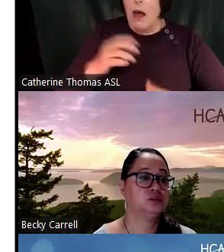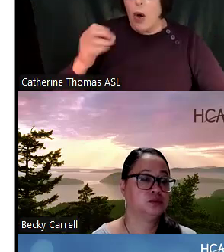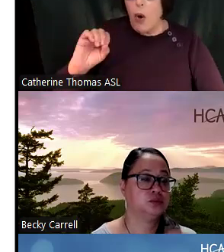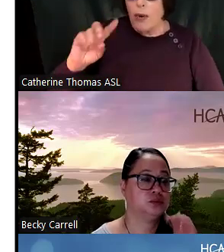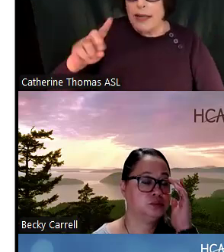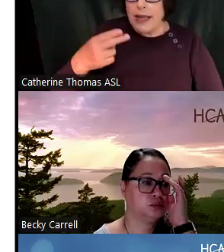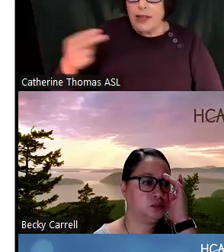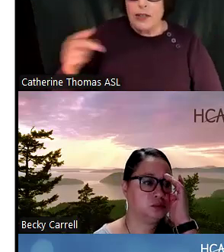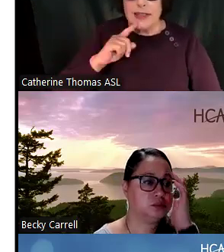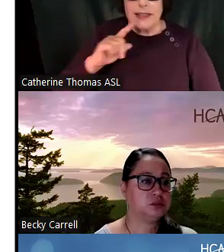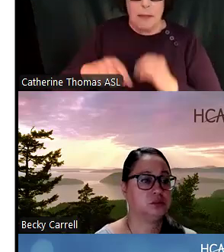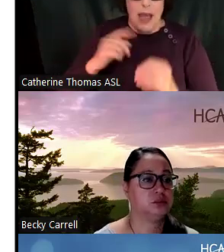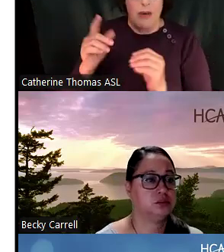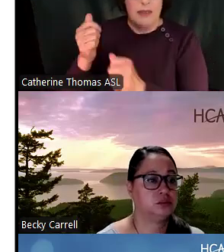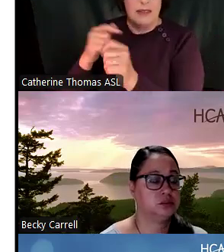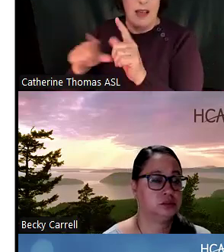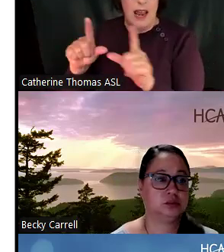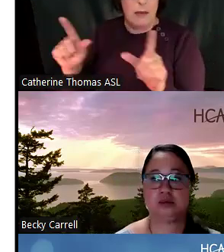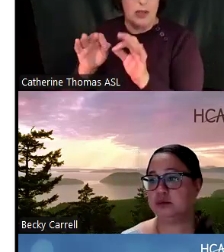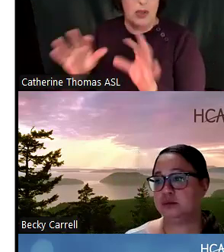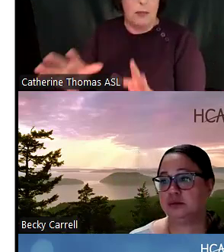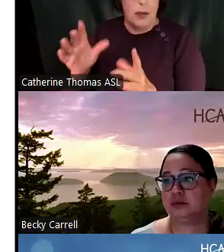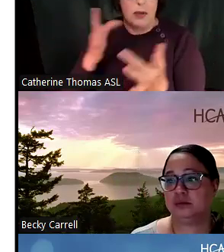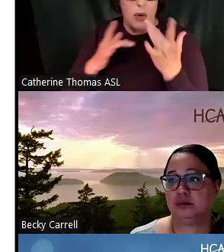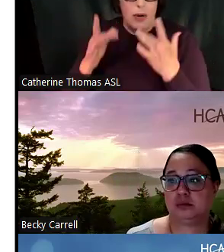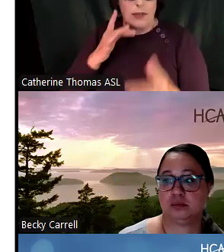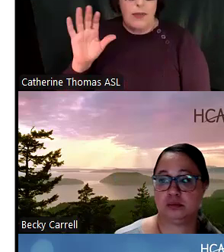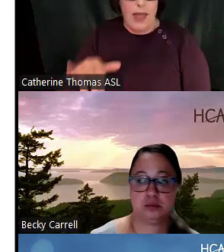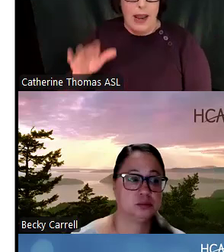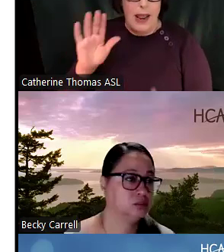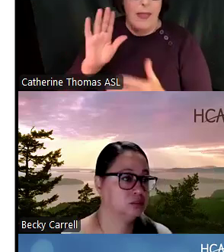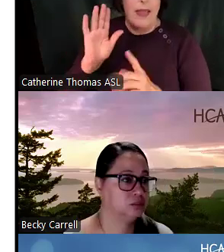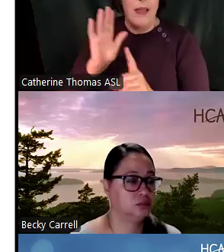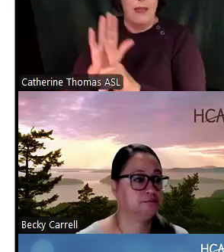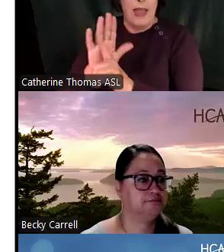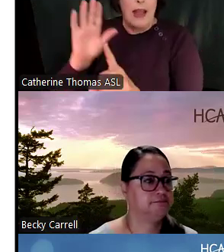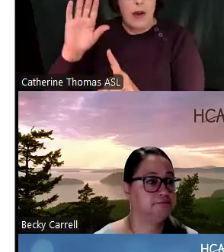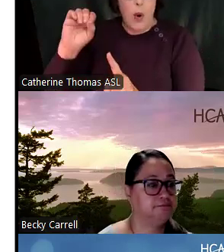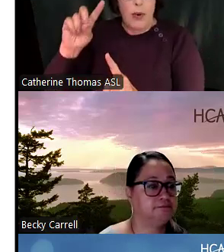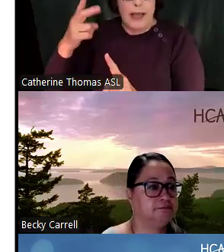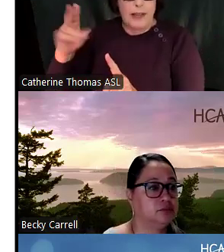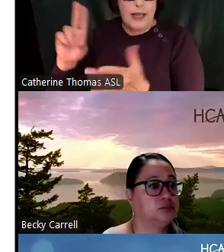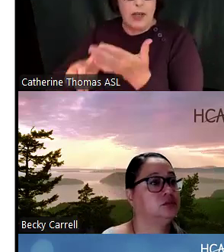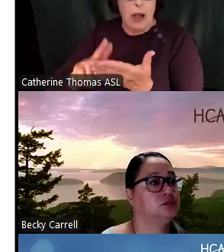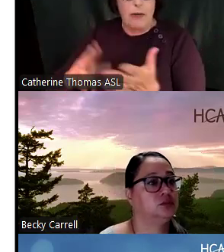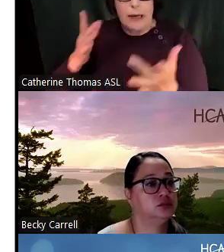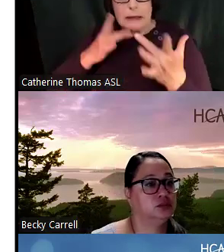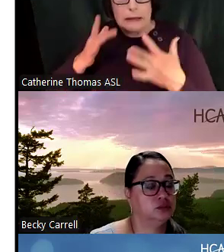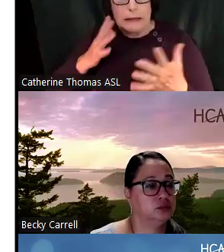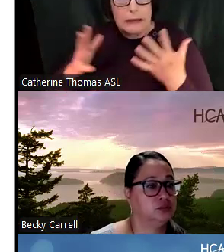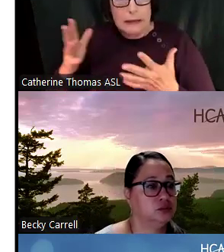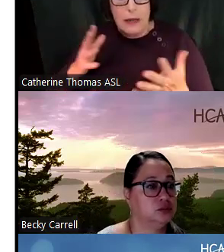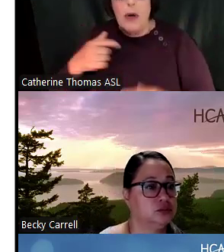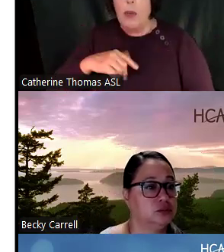is regarding their interpreter shortage project that they have. So we know that that's a challenge. And in our